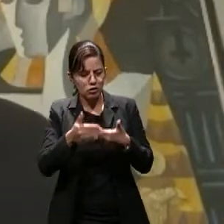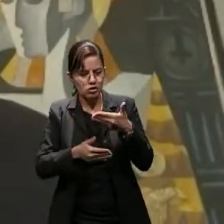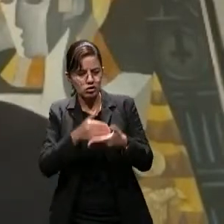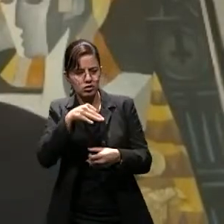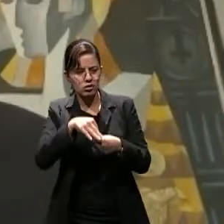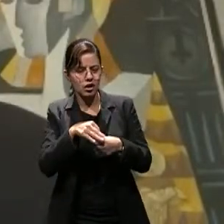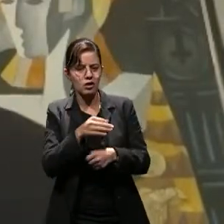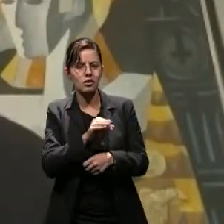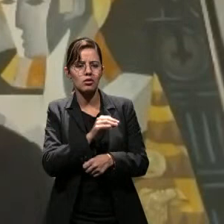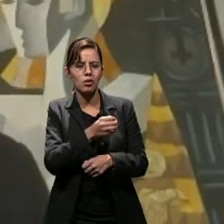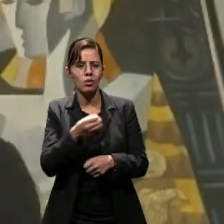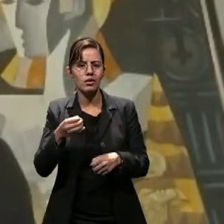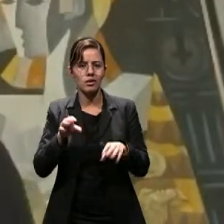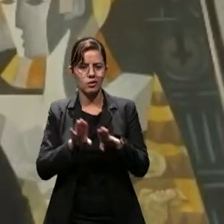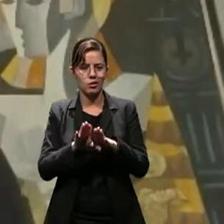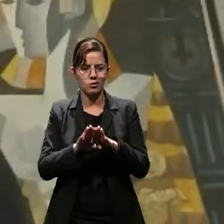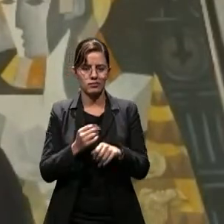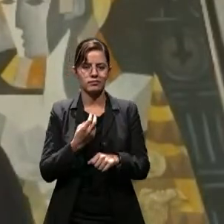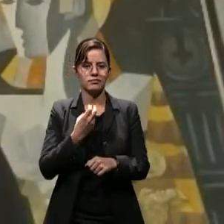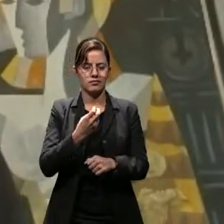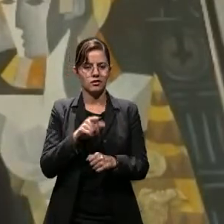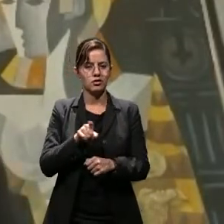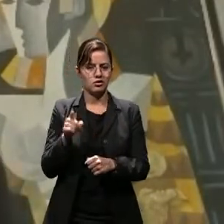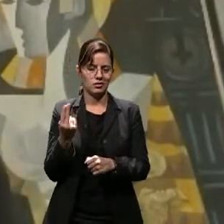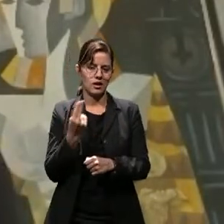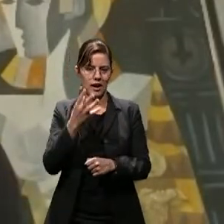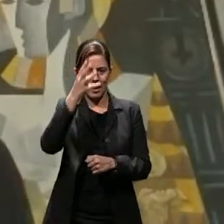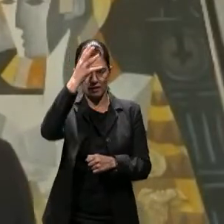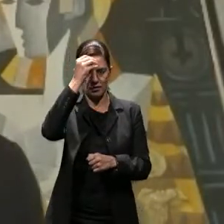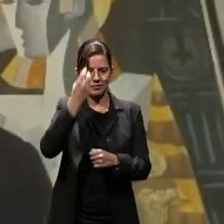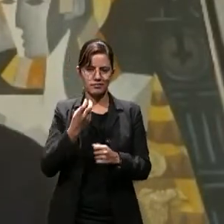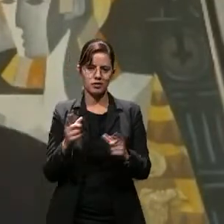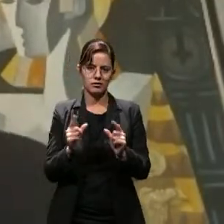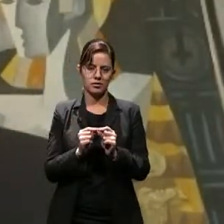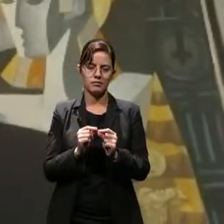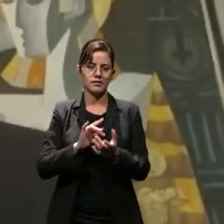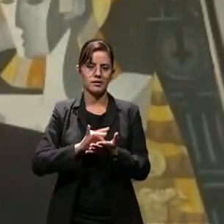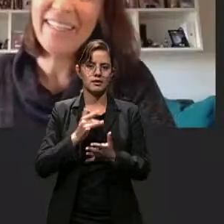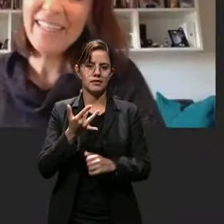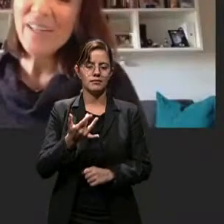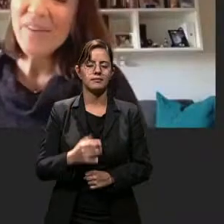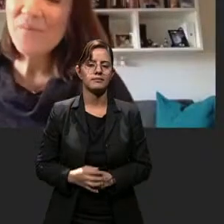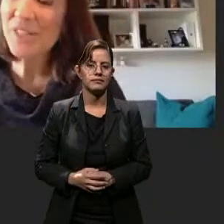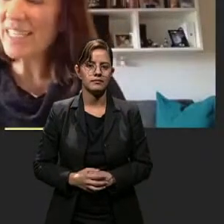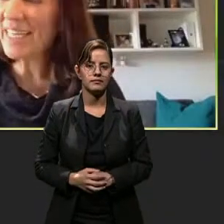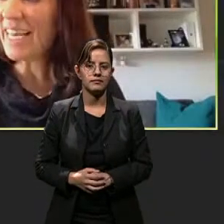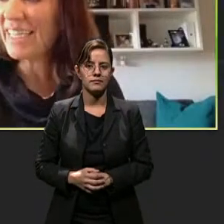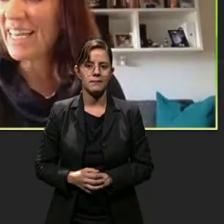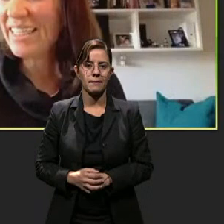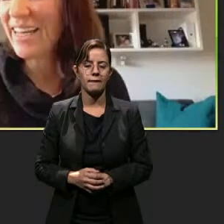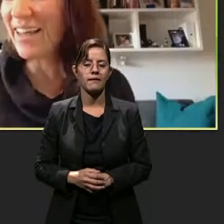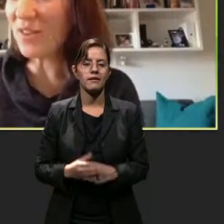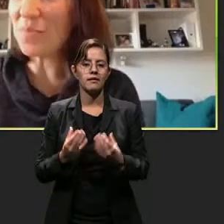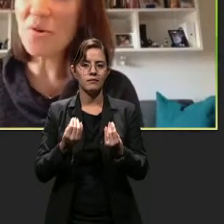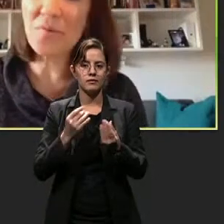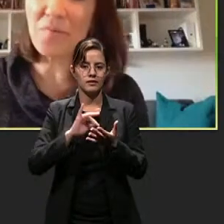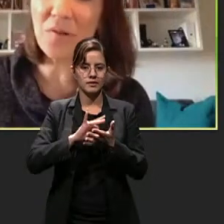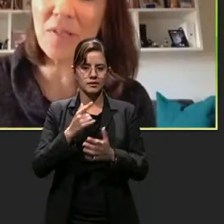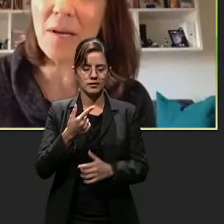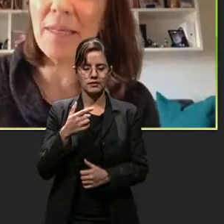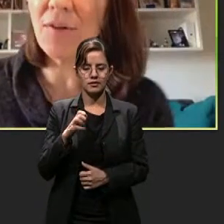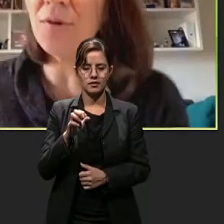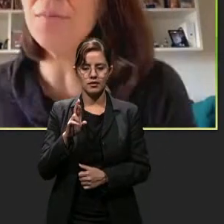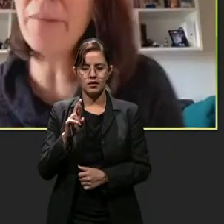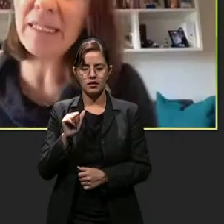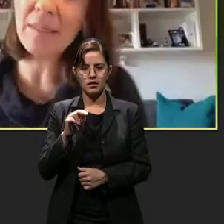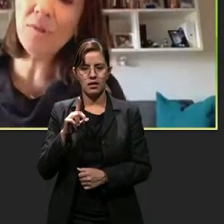what guarantees exist. That's how I conclude my first intervention. Thank you very much. Thank you